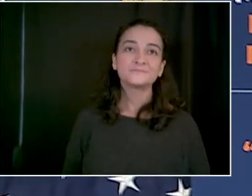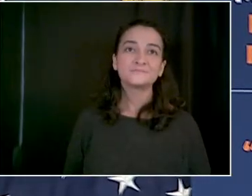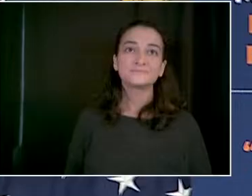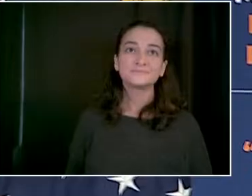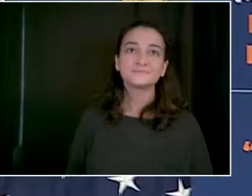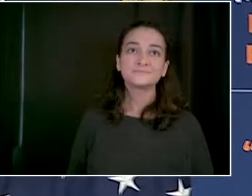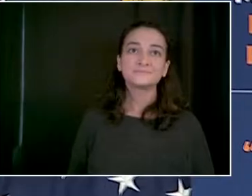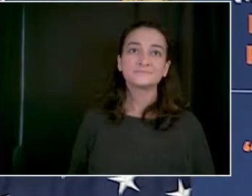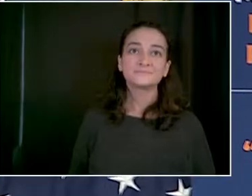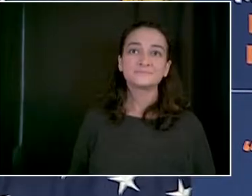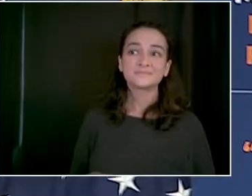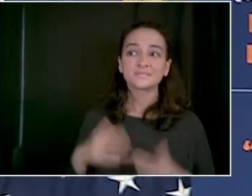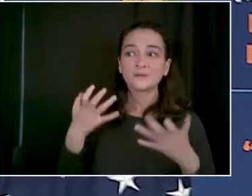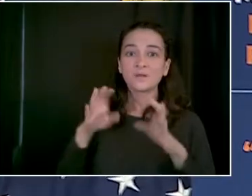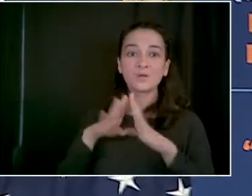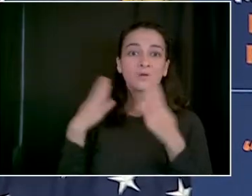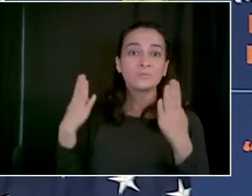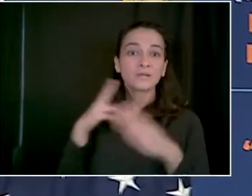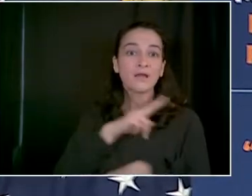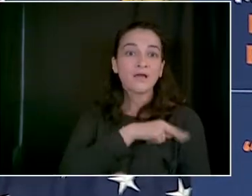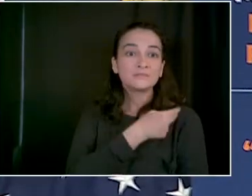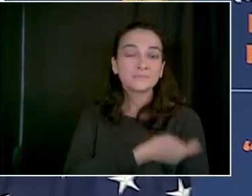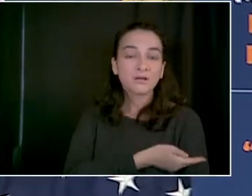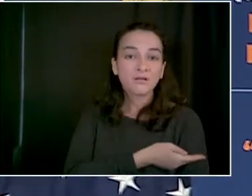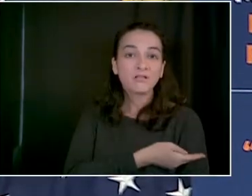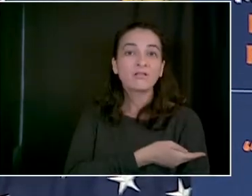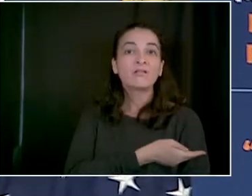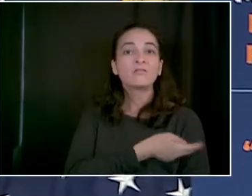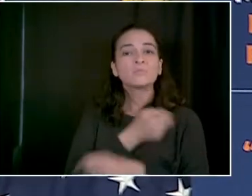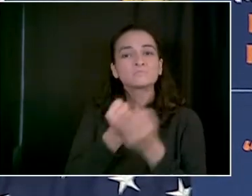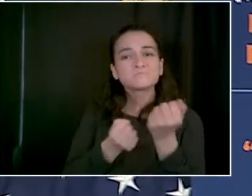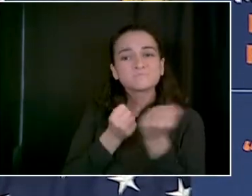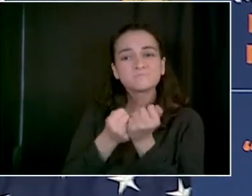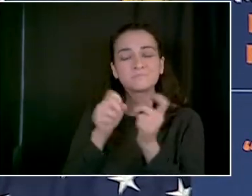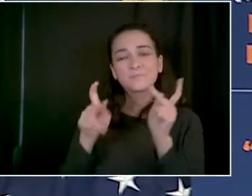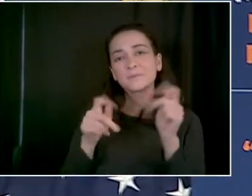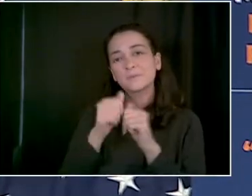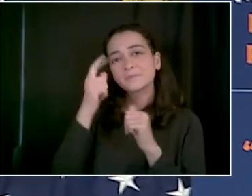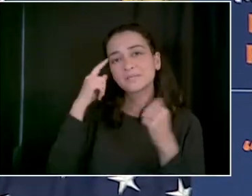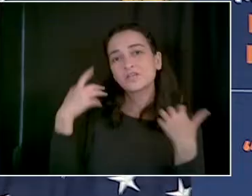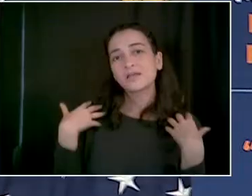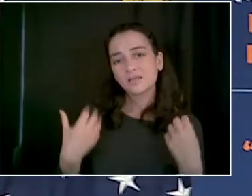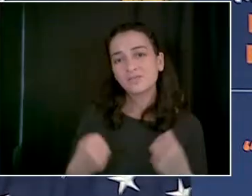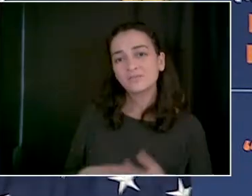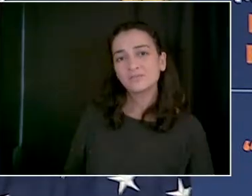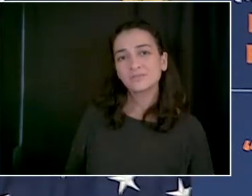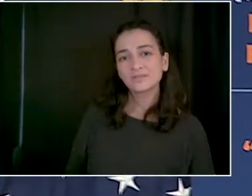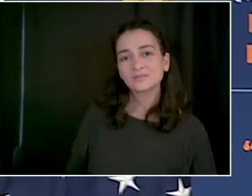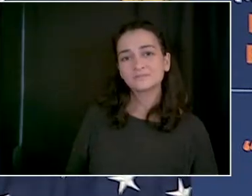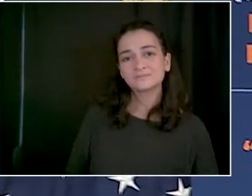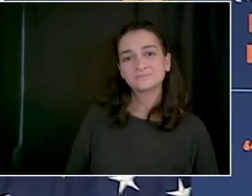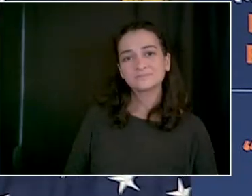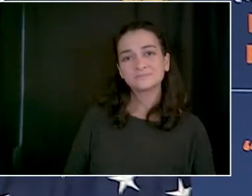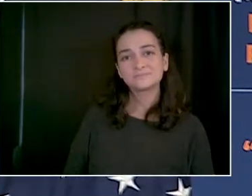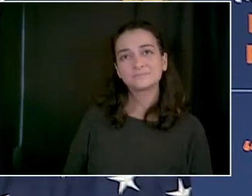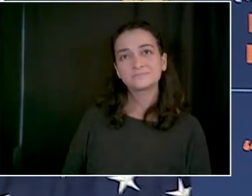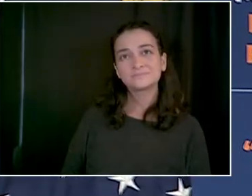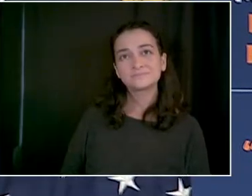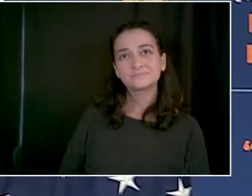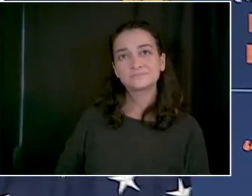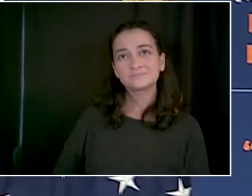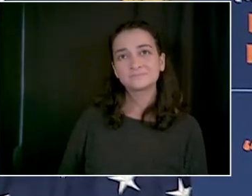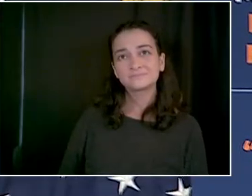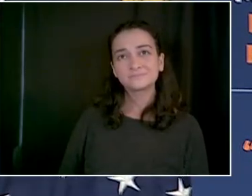A mental health facility. I think Brooklyn House would be an excellent place to do it. You know, build a state-of-the-art facility that can be